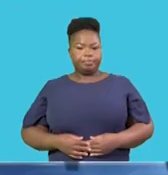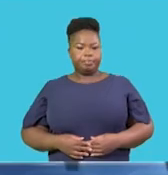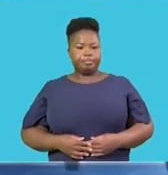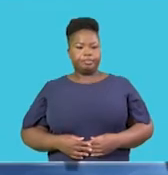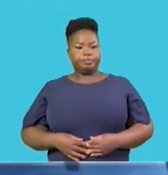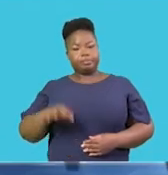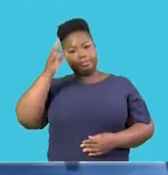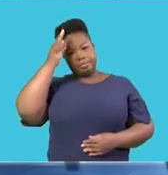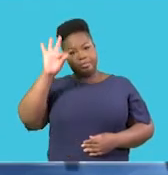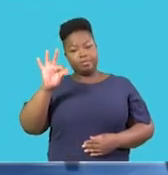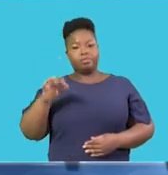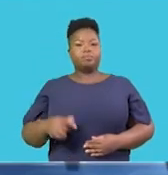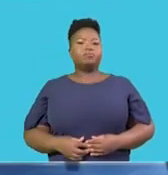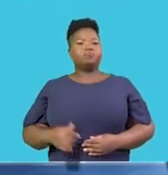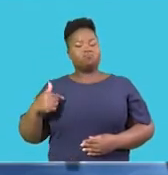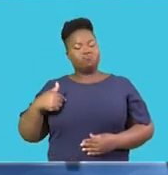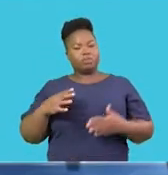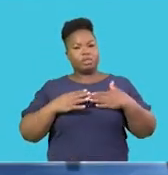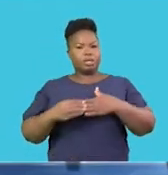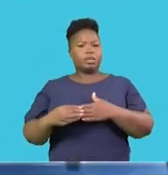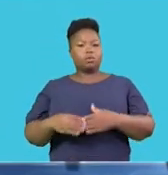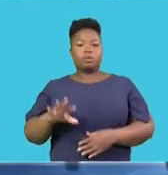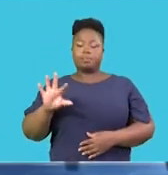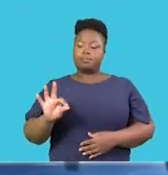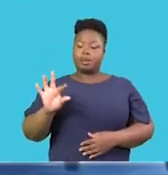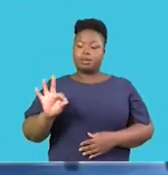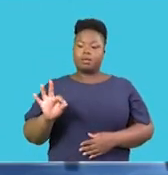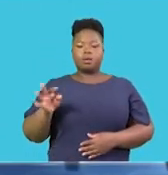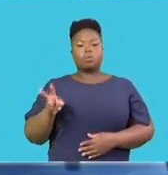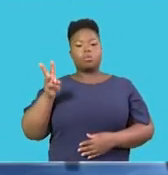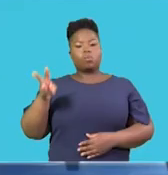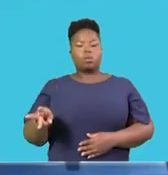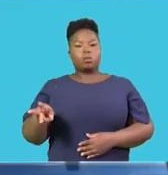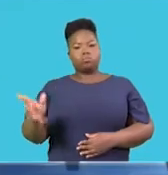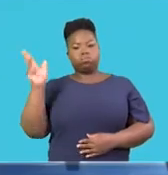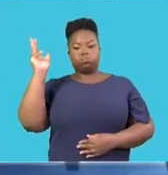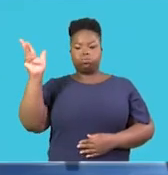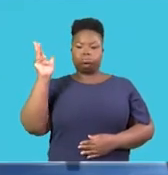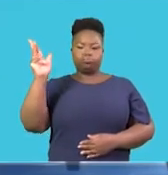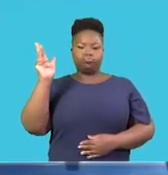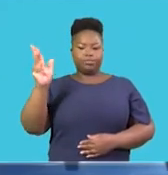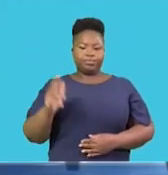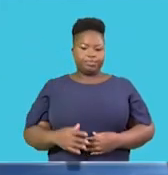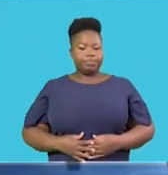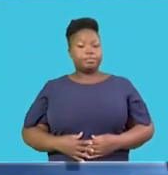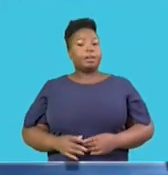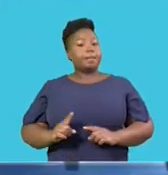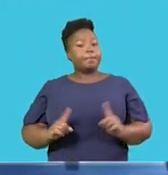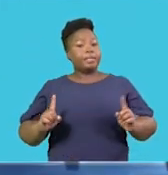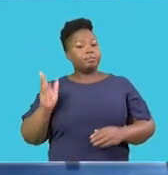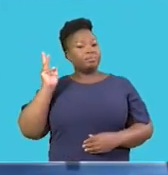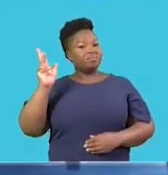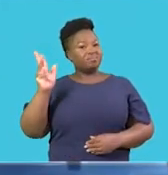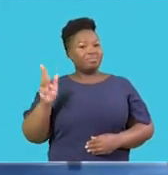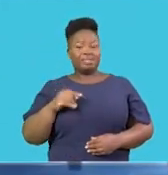the government that I have the honor to lead, on Monday, we are going to table a speech. But that speech is not